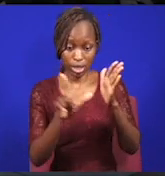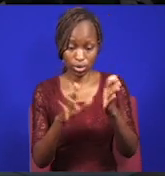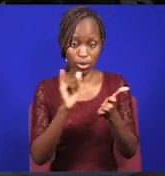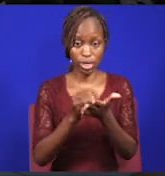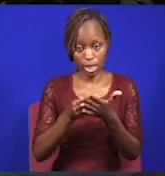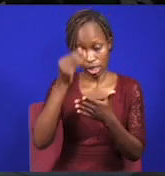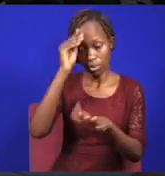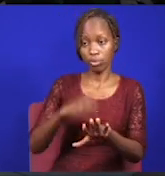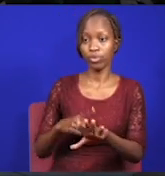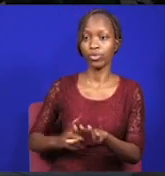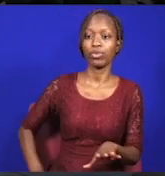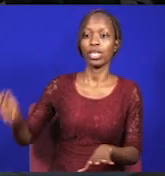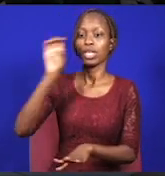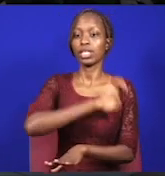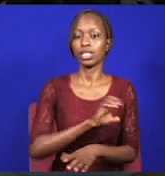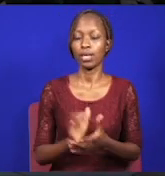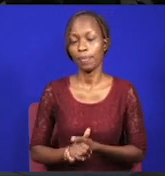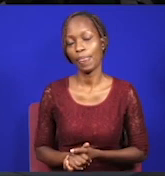Easter.